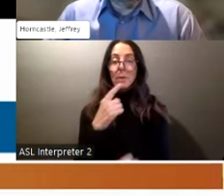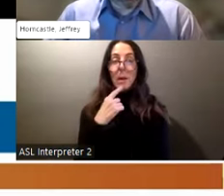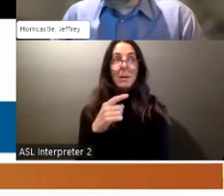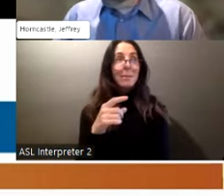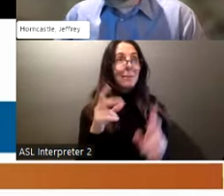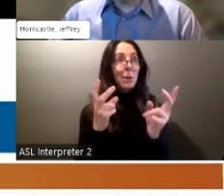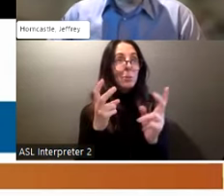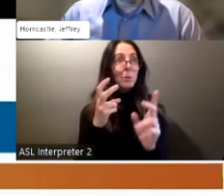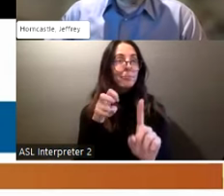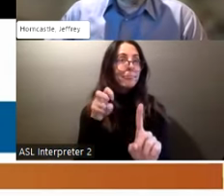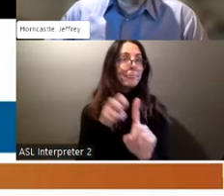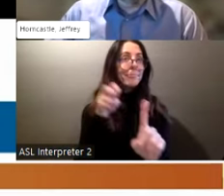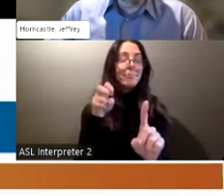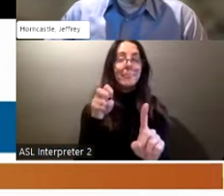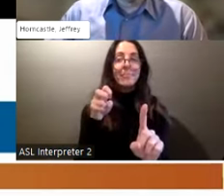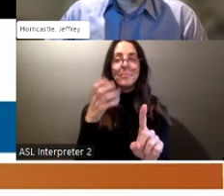detected for